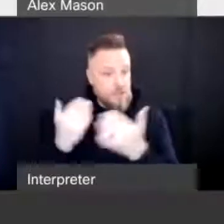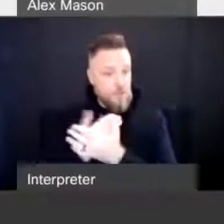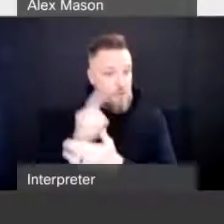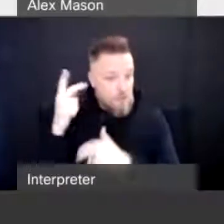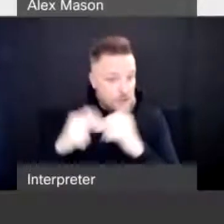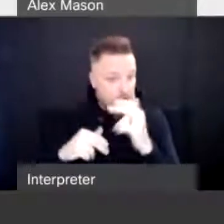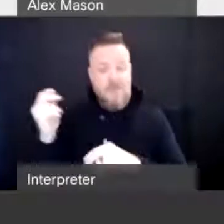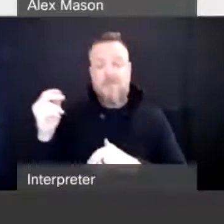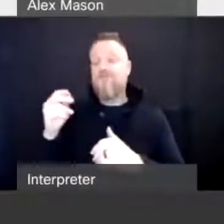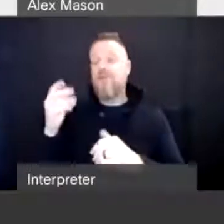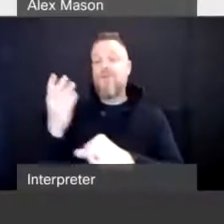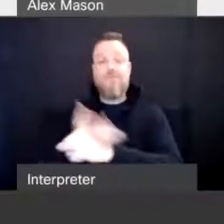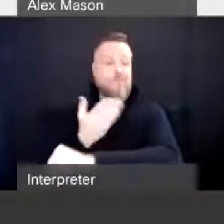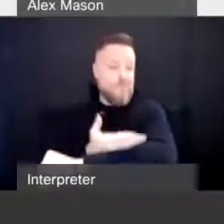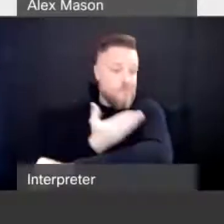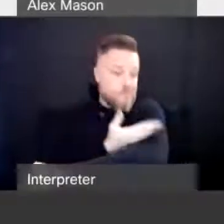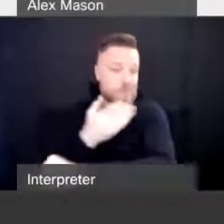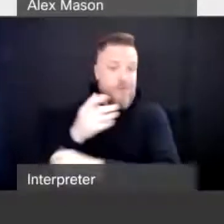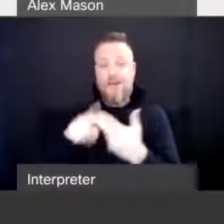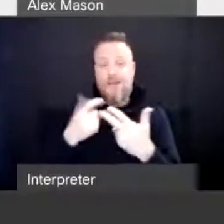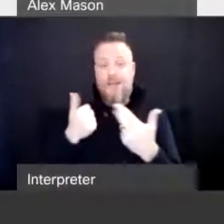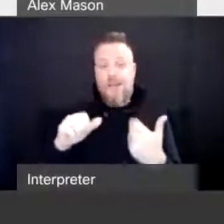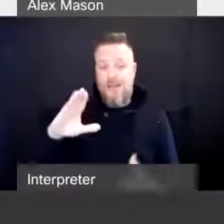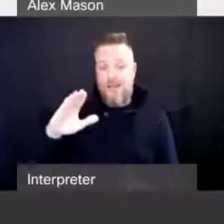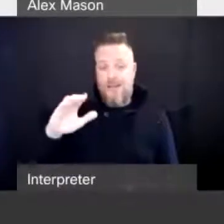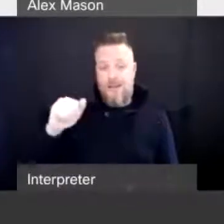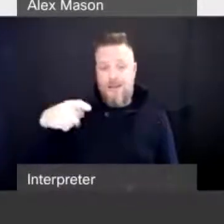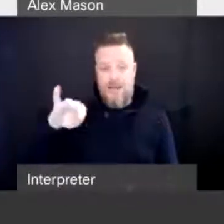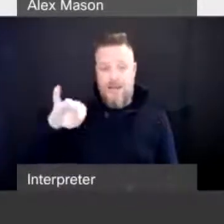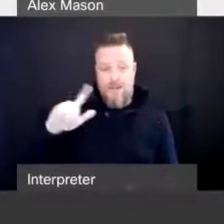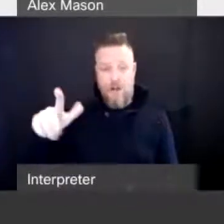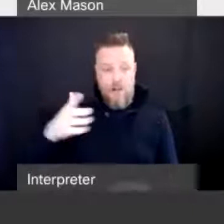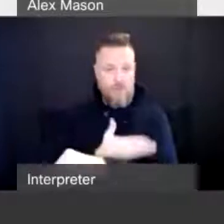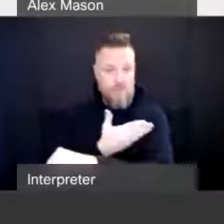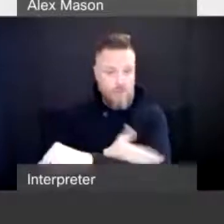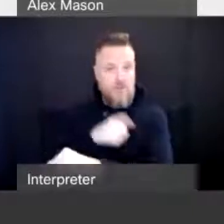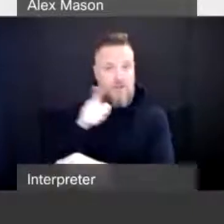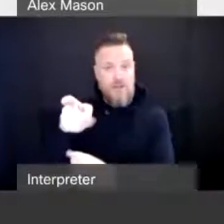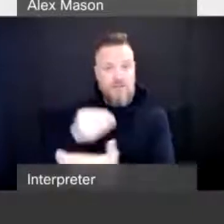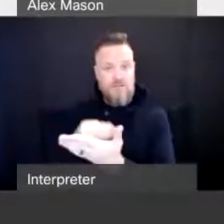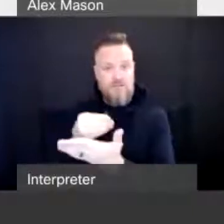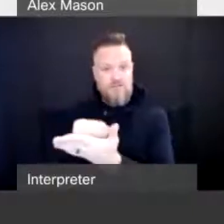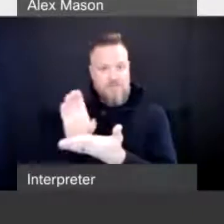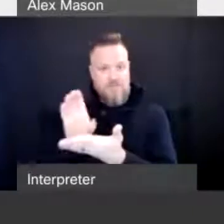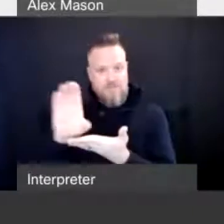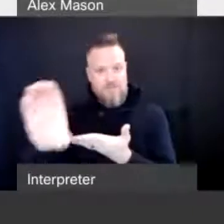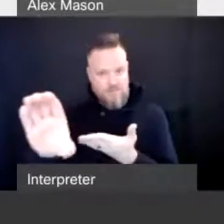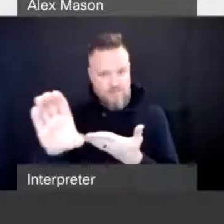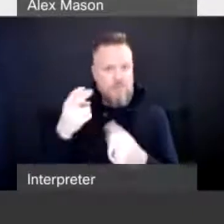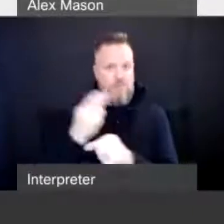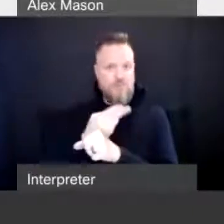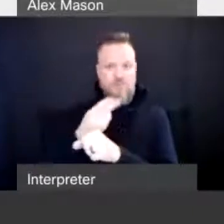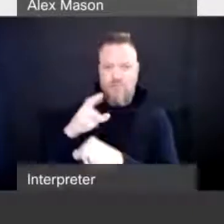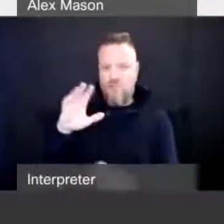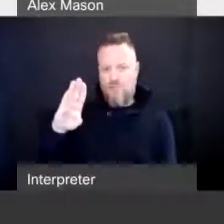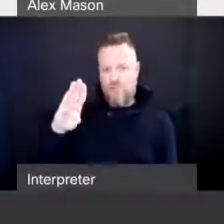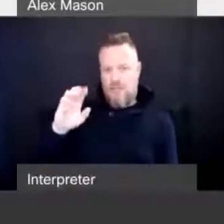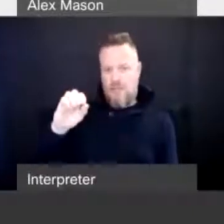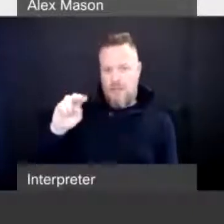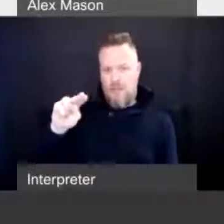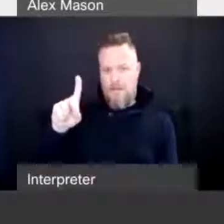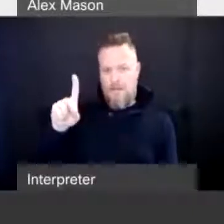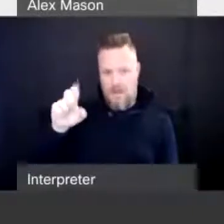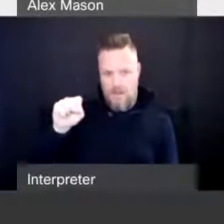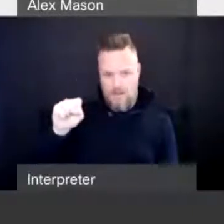capital improvements, and they need to fund those improvements with a bond issue, that bond issue is